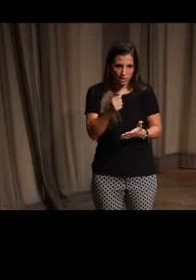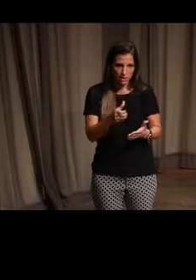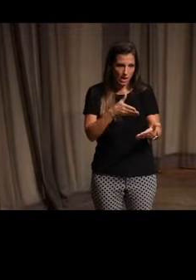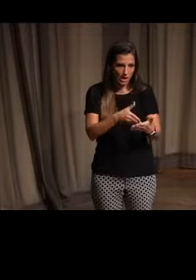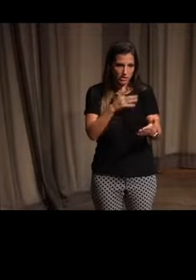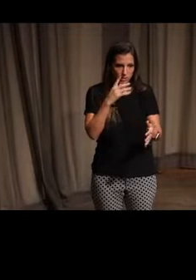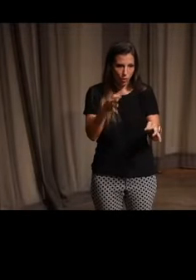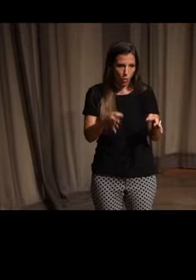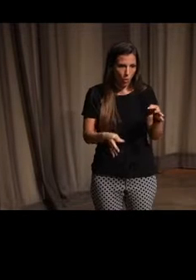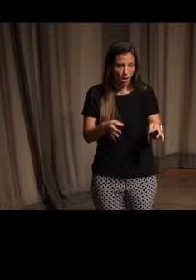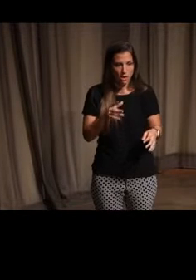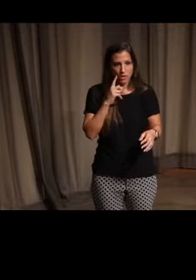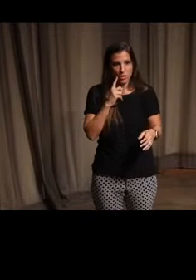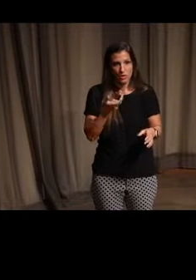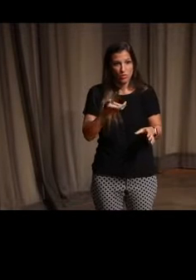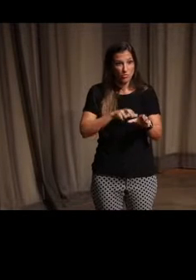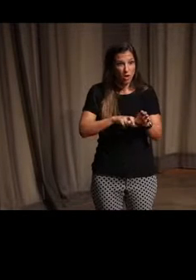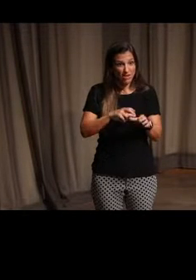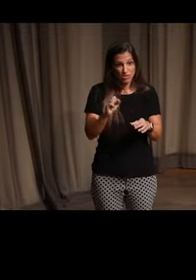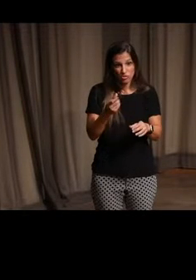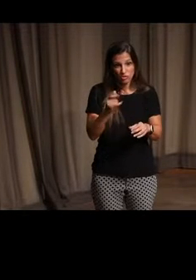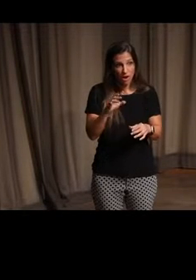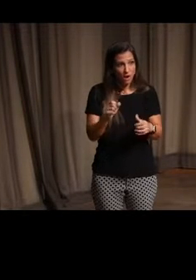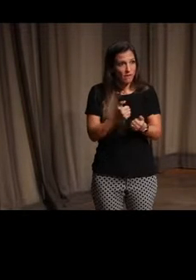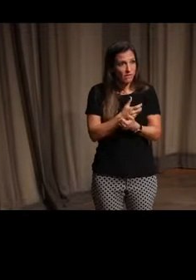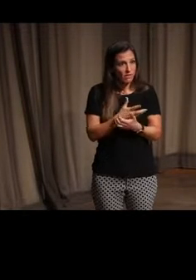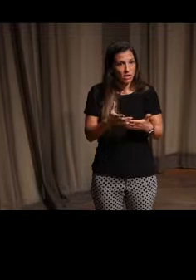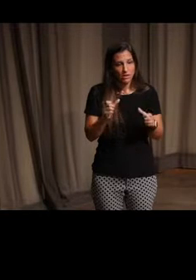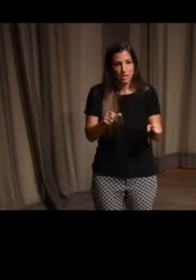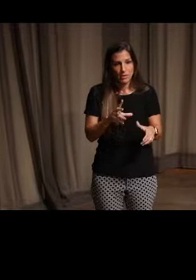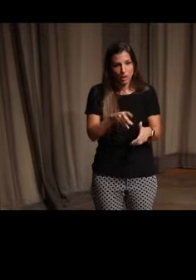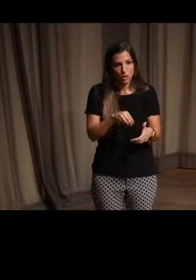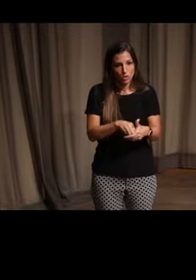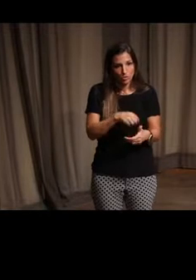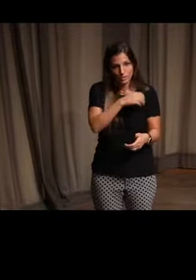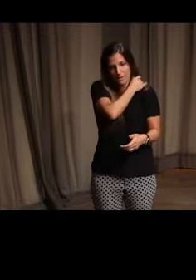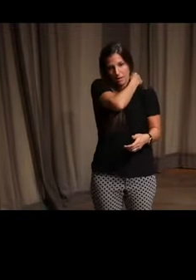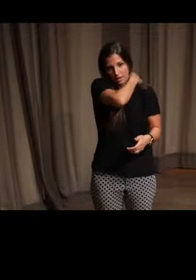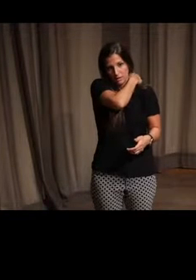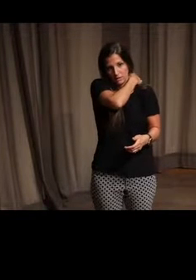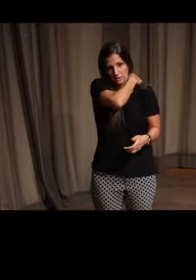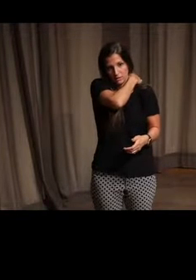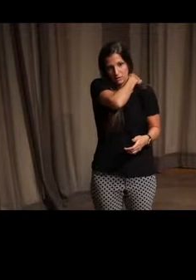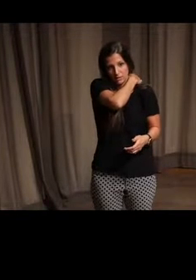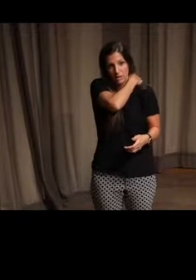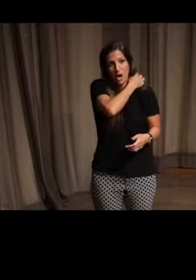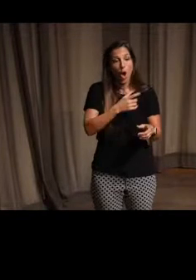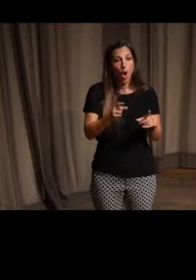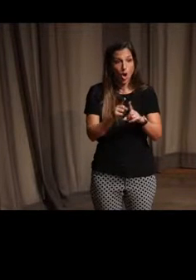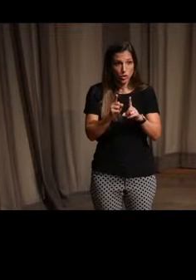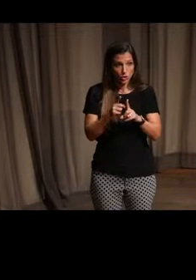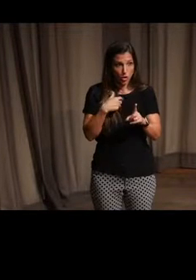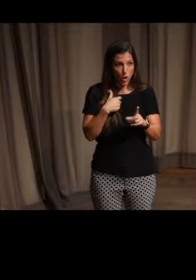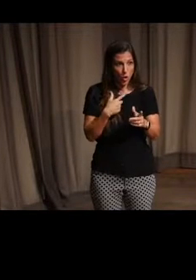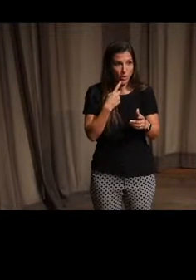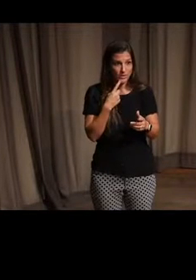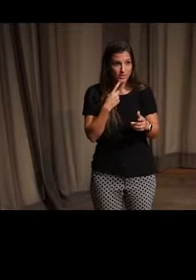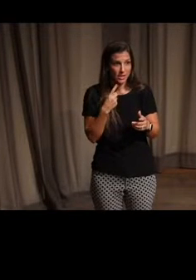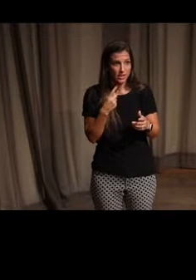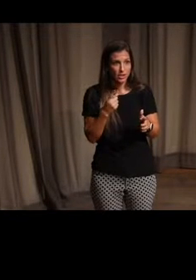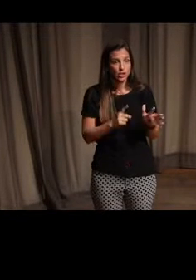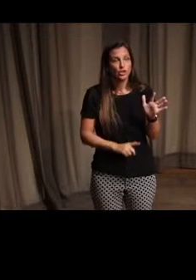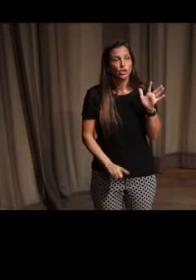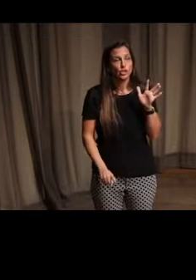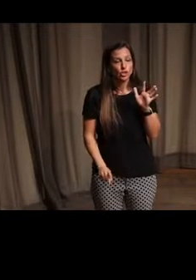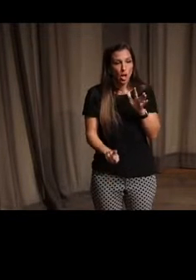them. Like their Uber ride shares, all of that can be included as evidence. And then also I would just say, like, show